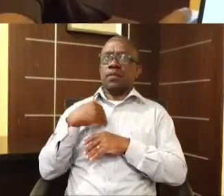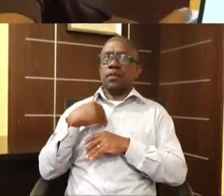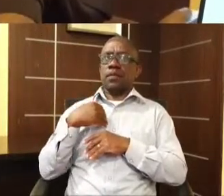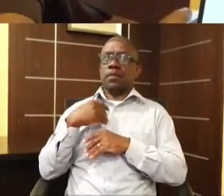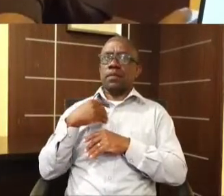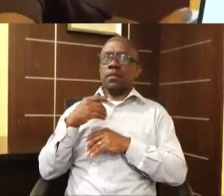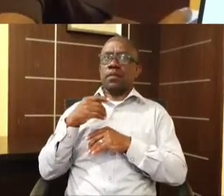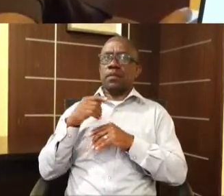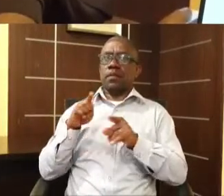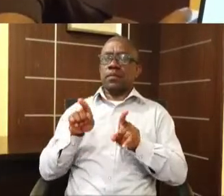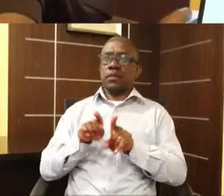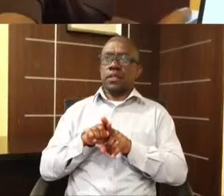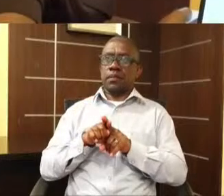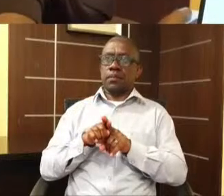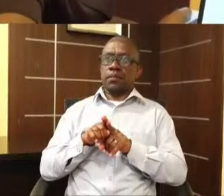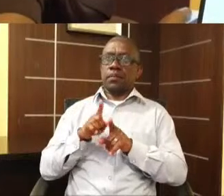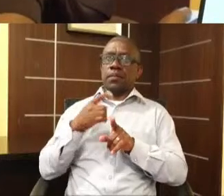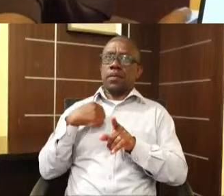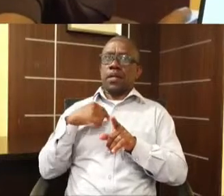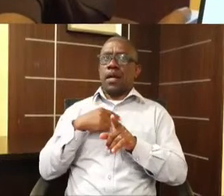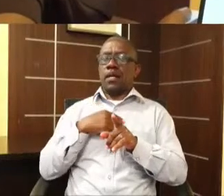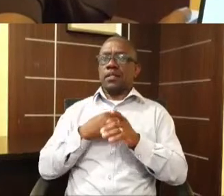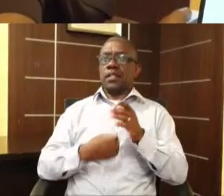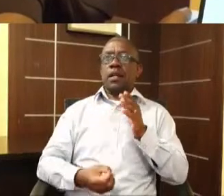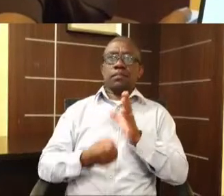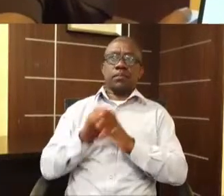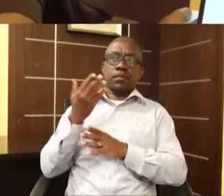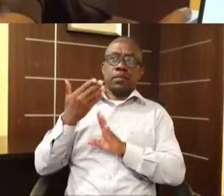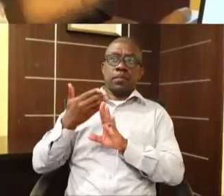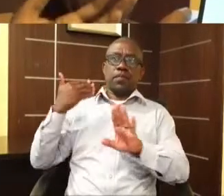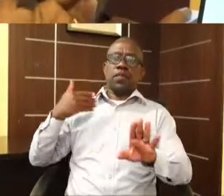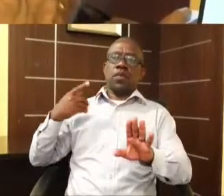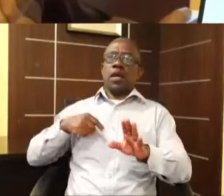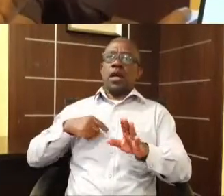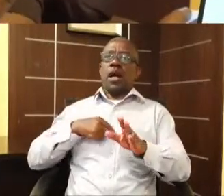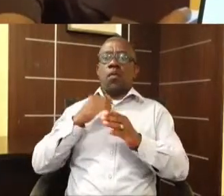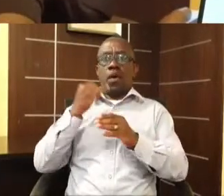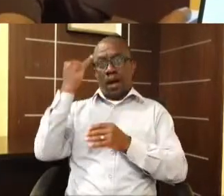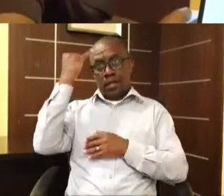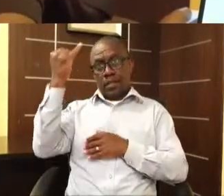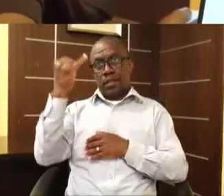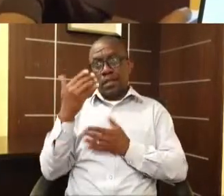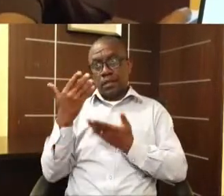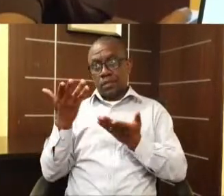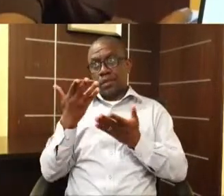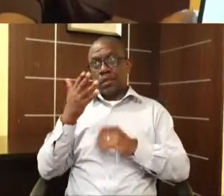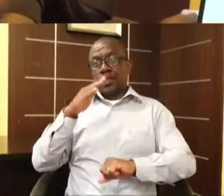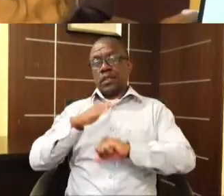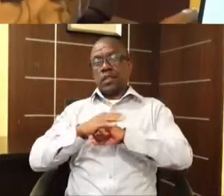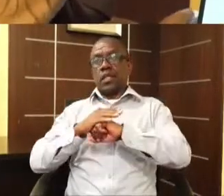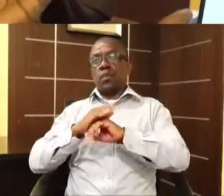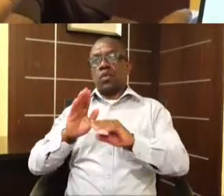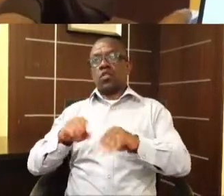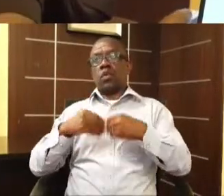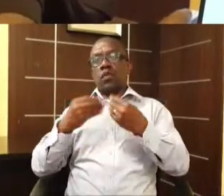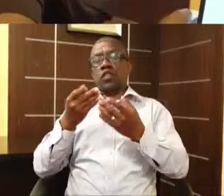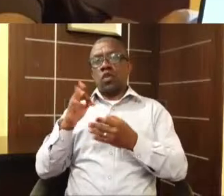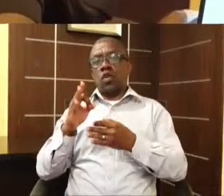actually. So the intention then was to support provision of